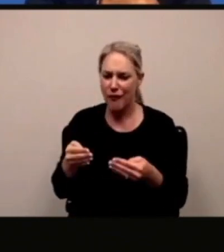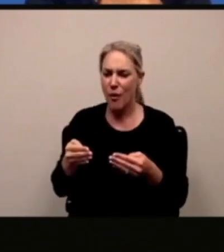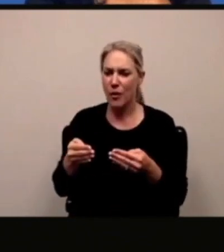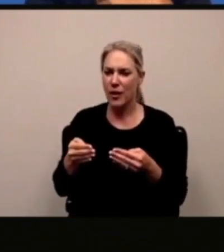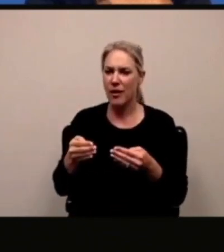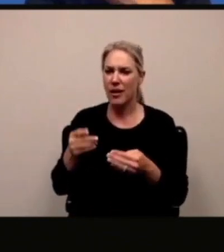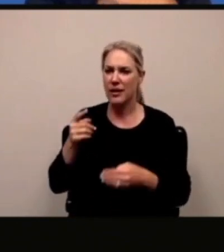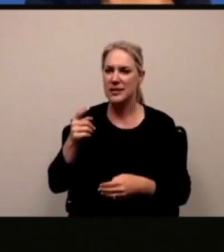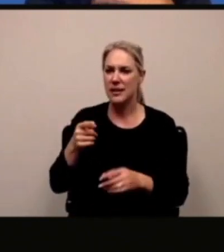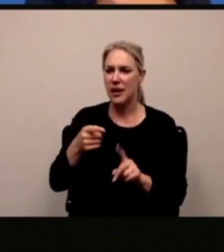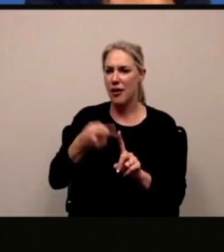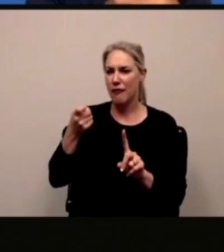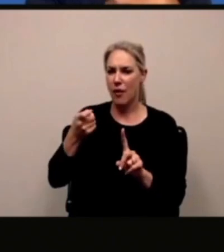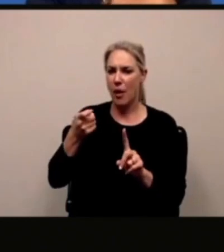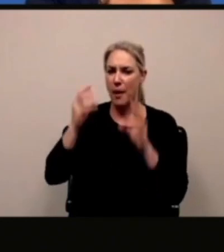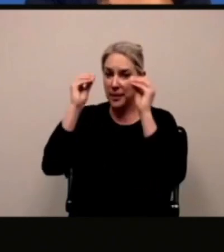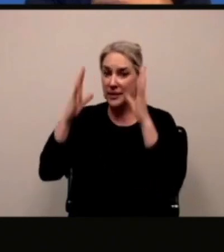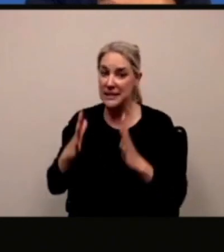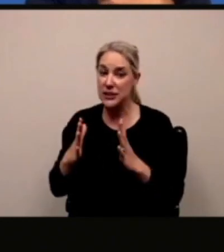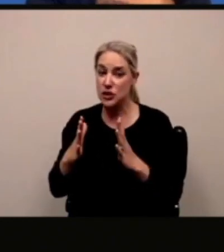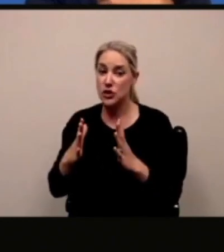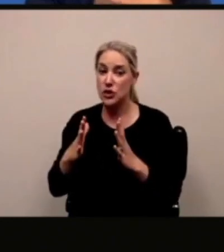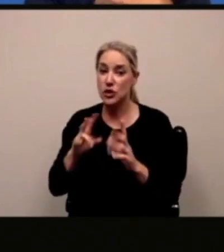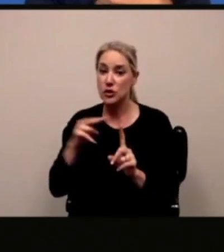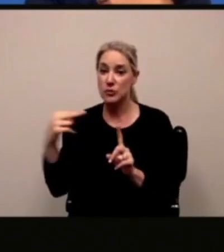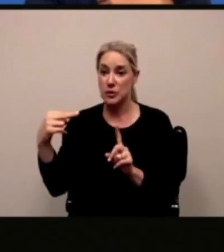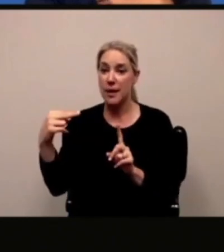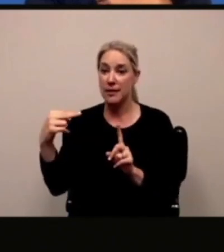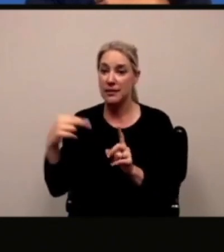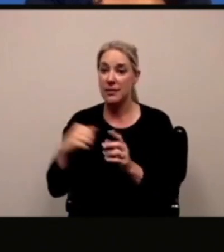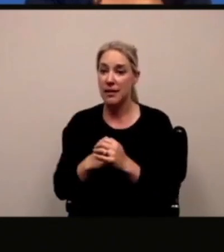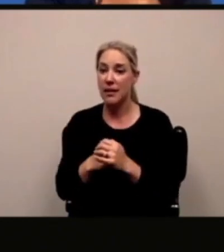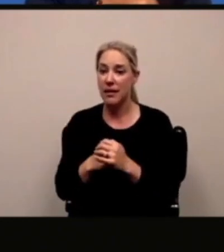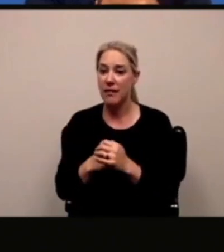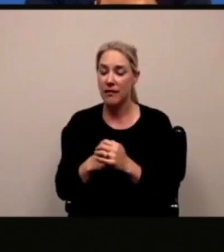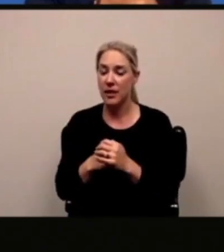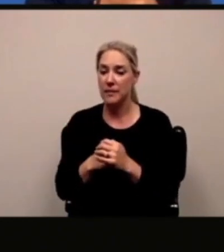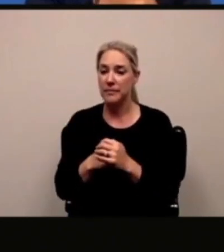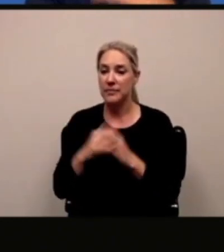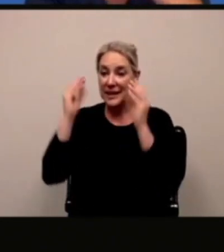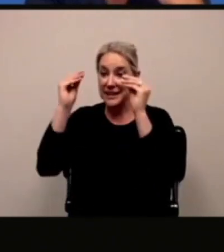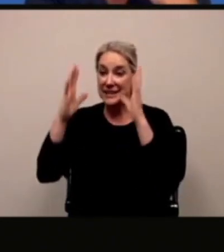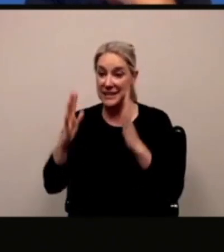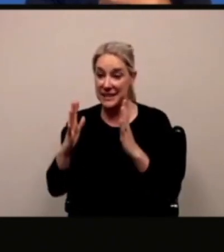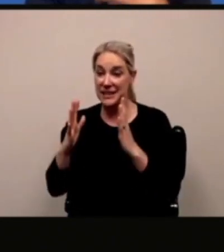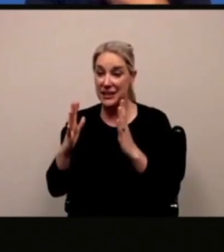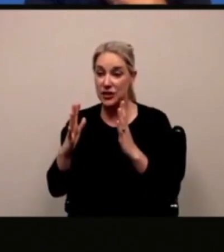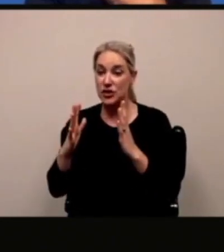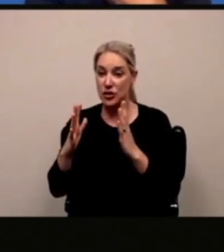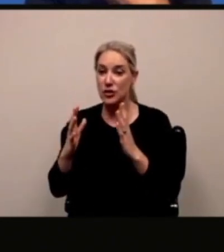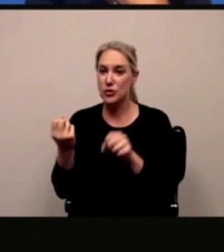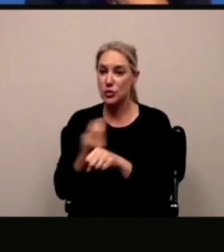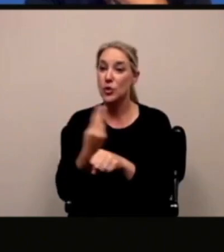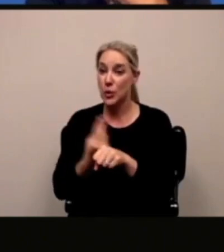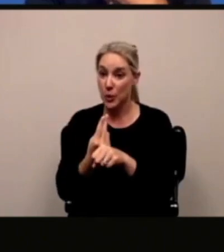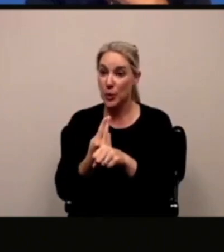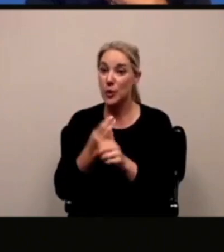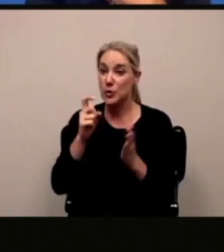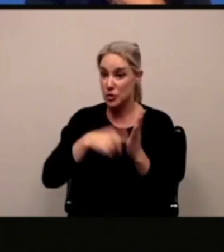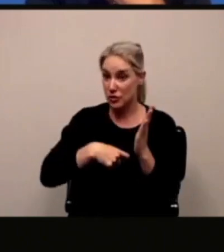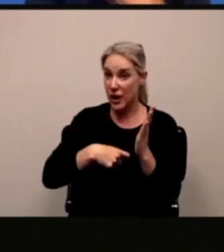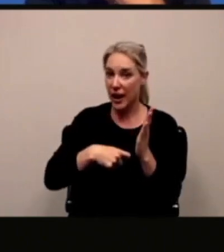can always build and develop our ideas. But teachers like Leslie who put into practice really just amaze